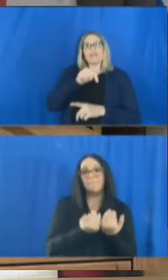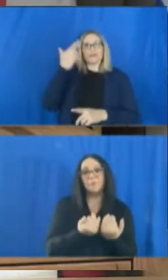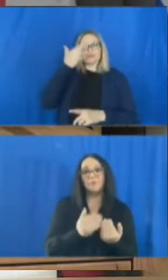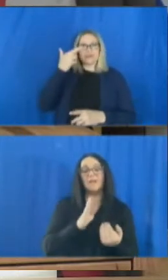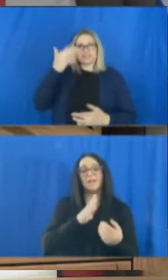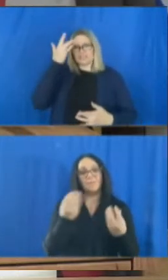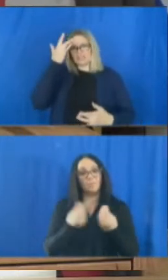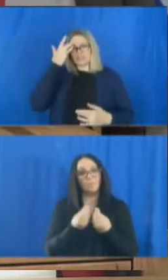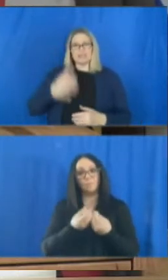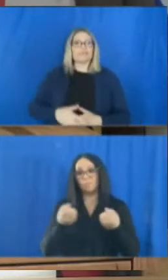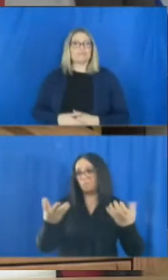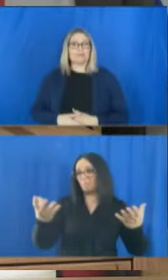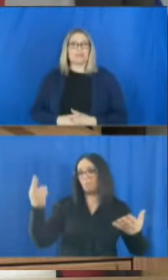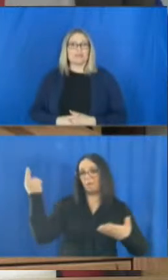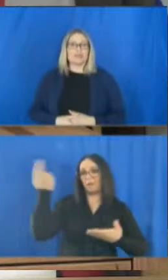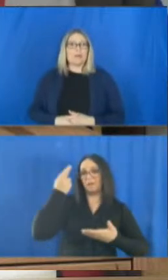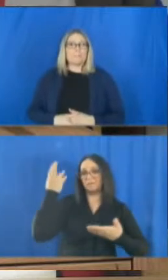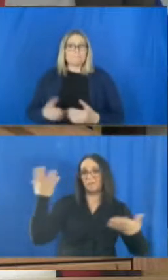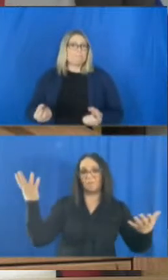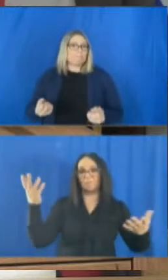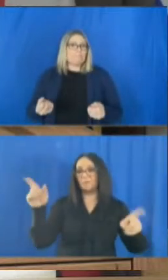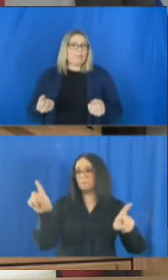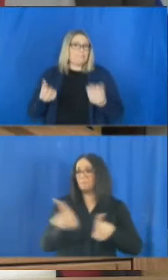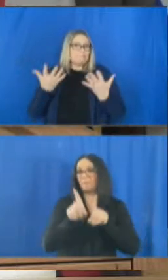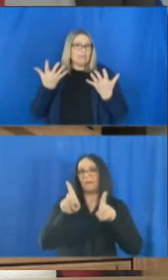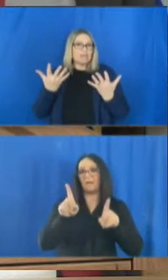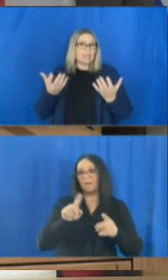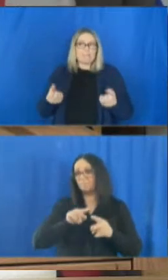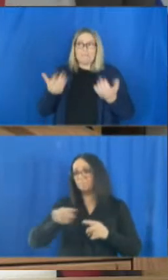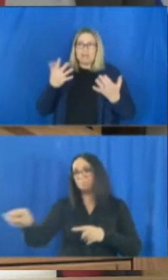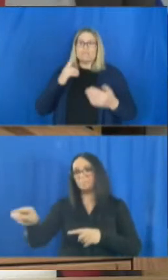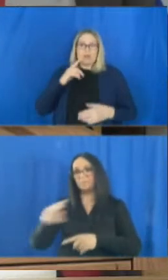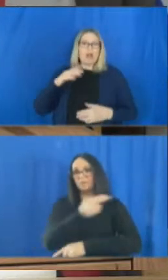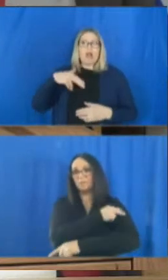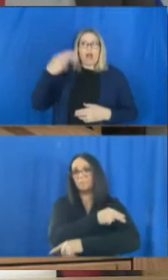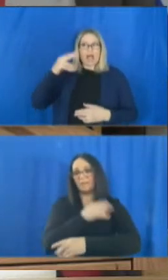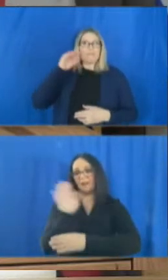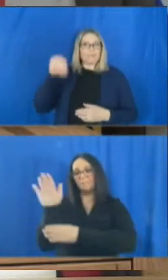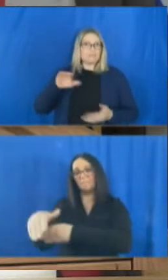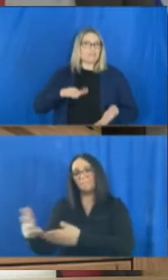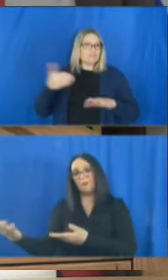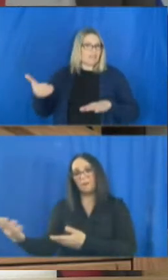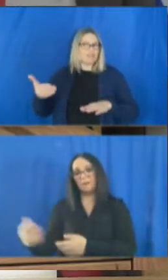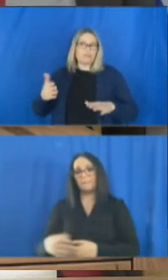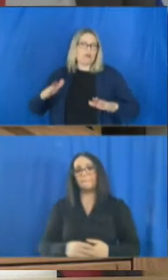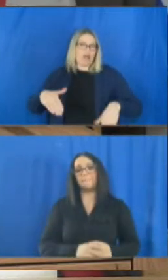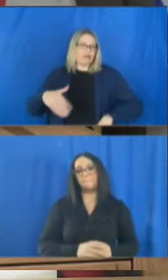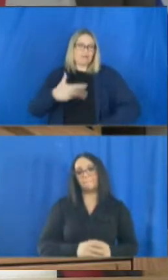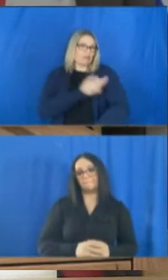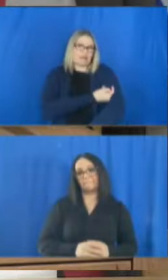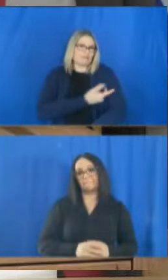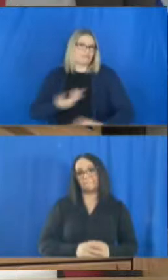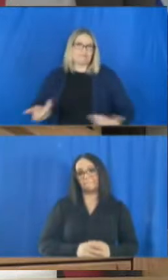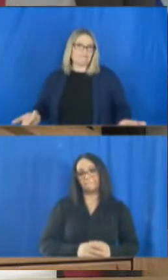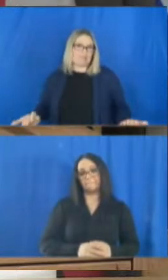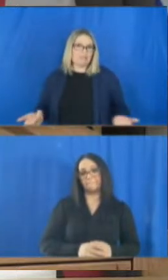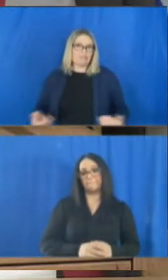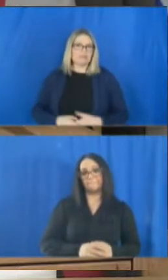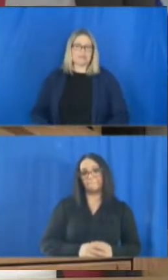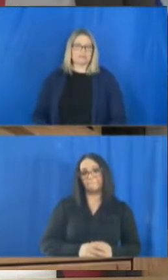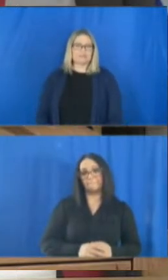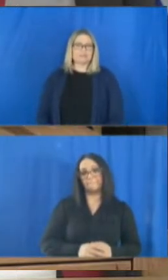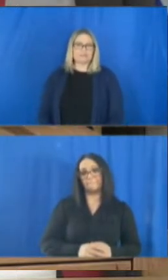that as a province, we have to get on with life. And I don't want to leave anyone behind in this